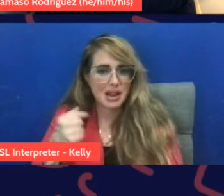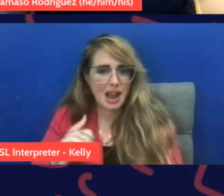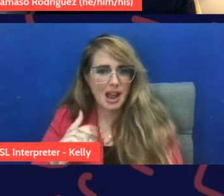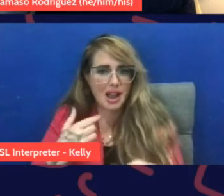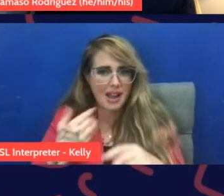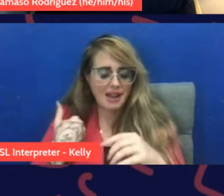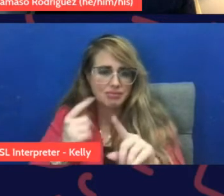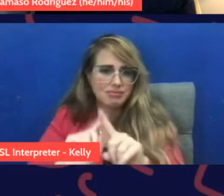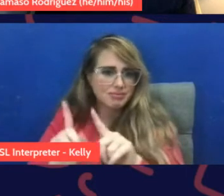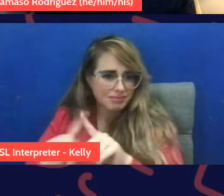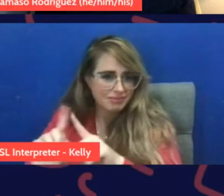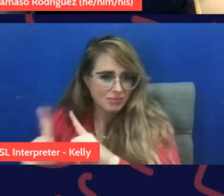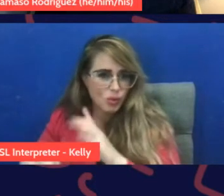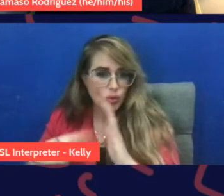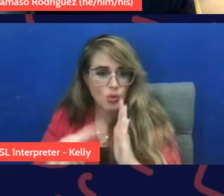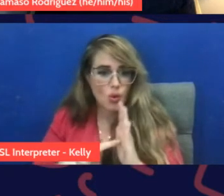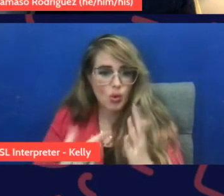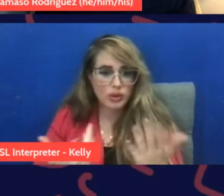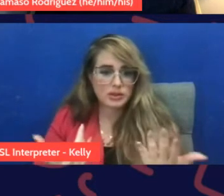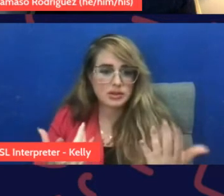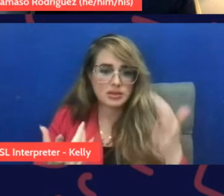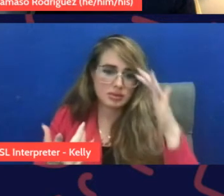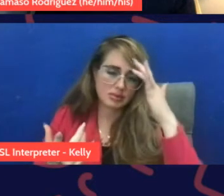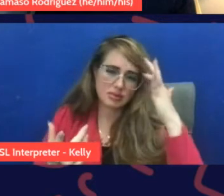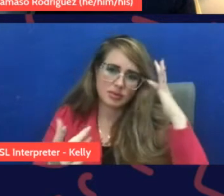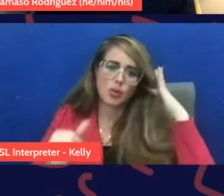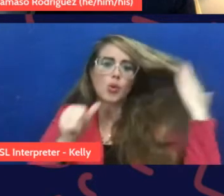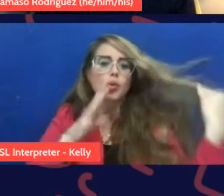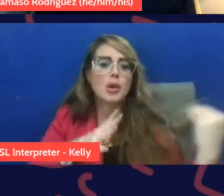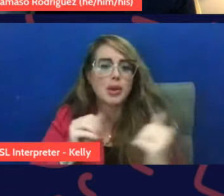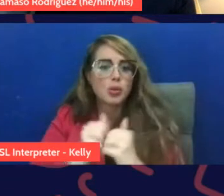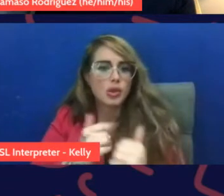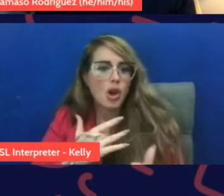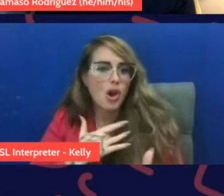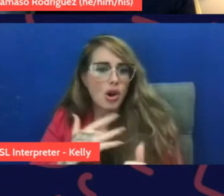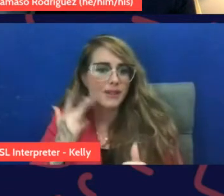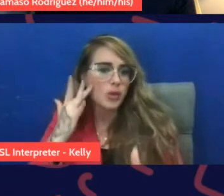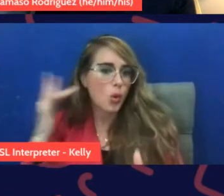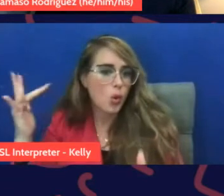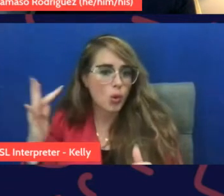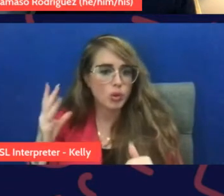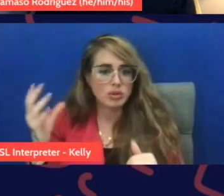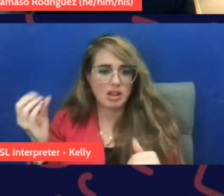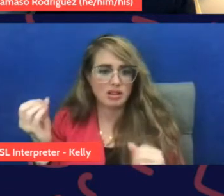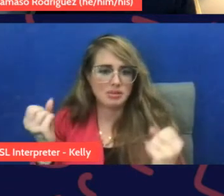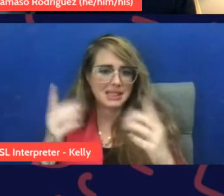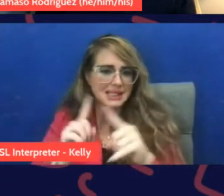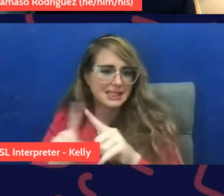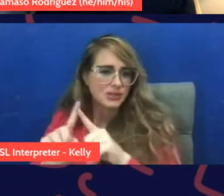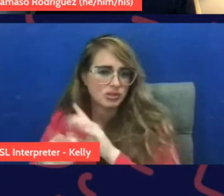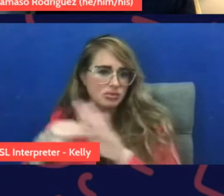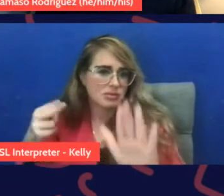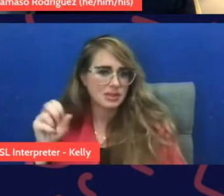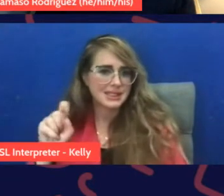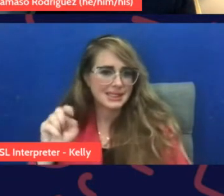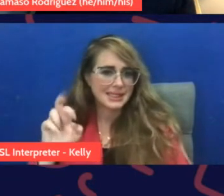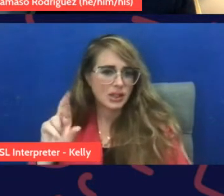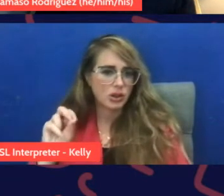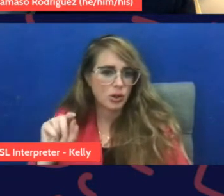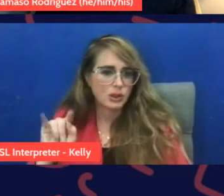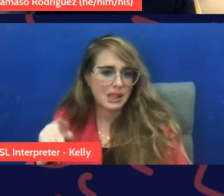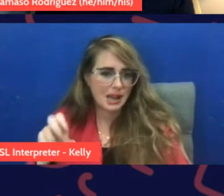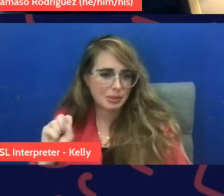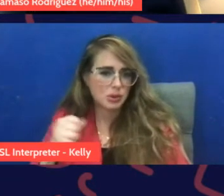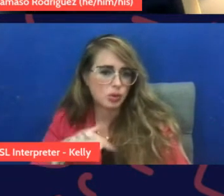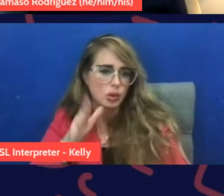so many, like women with a heart of gold and so many stereotypes. And so I think we were going to talk about this later,